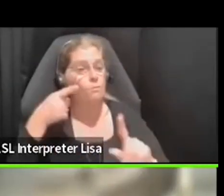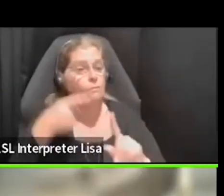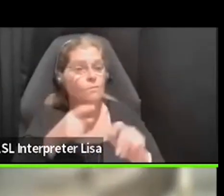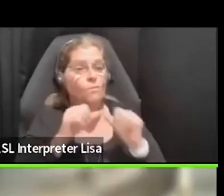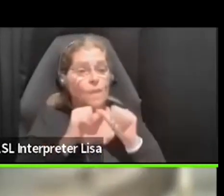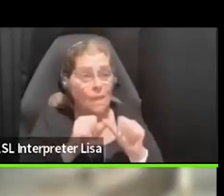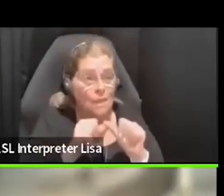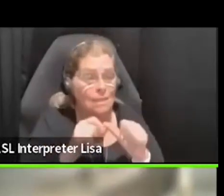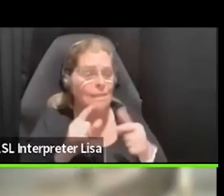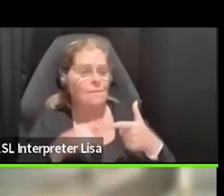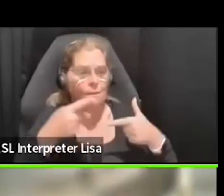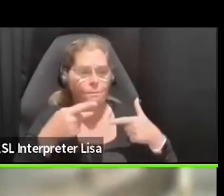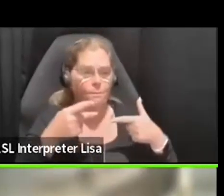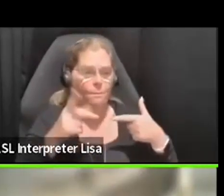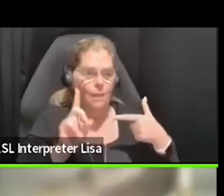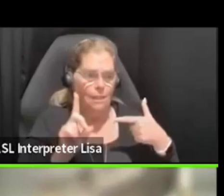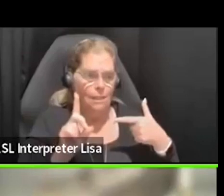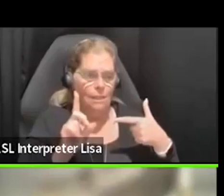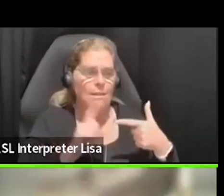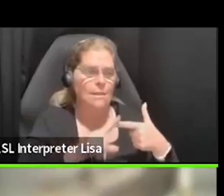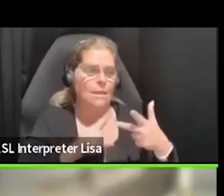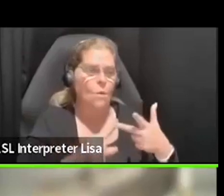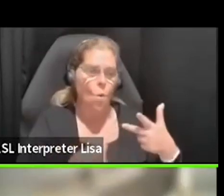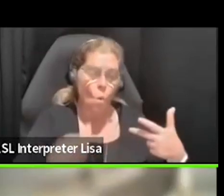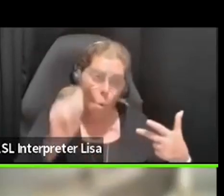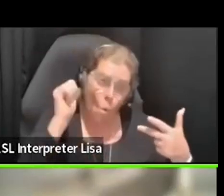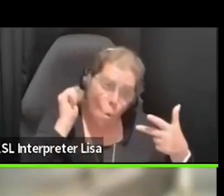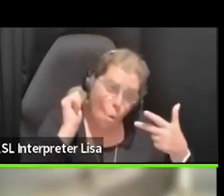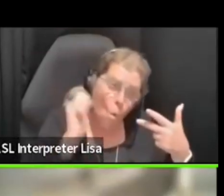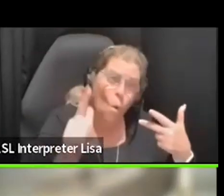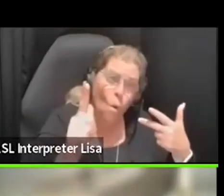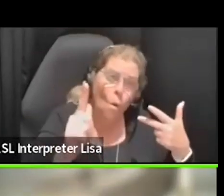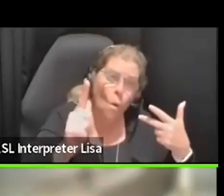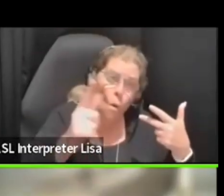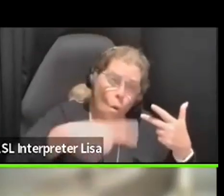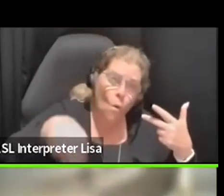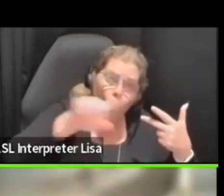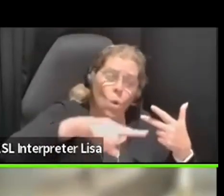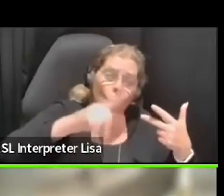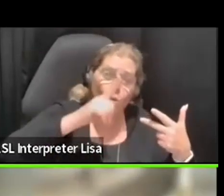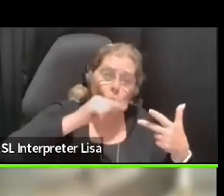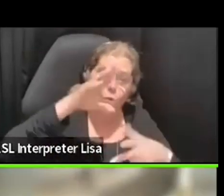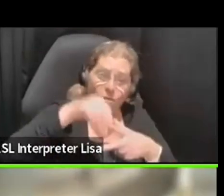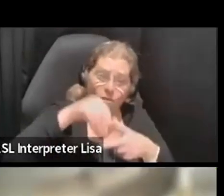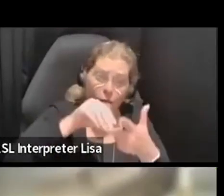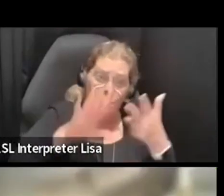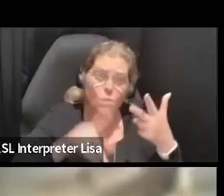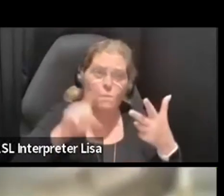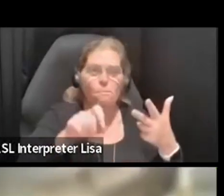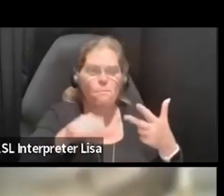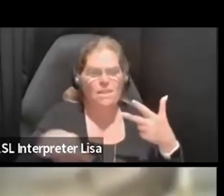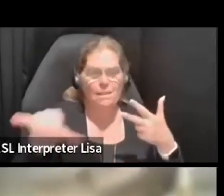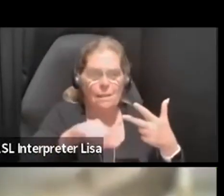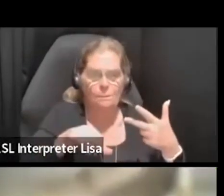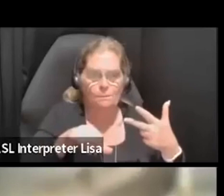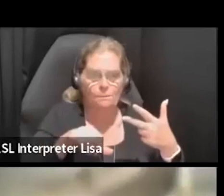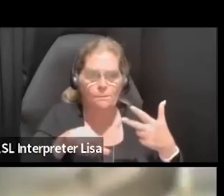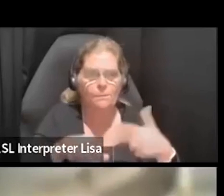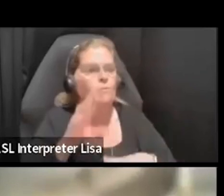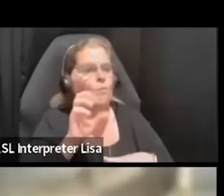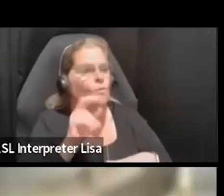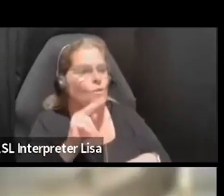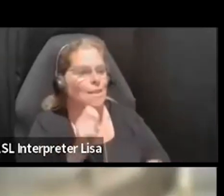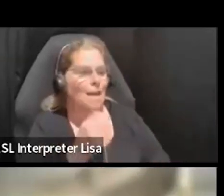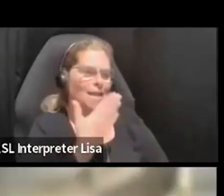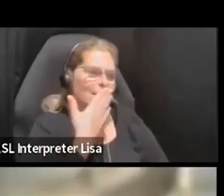professional development, and everyone who's involved with that student needs to be on the same page. Thank you, Betsy.